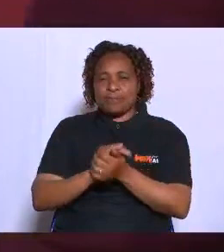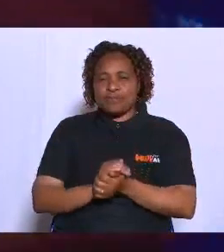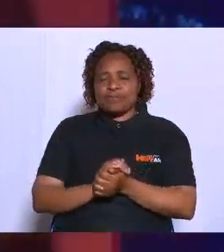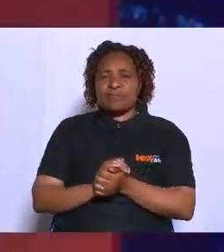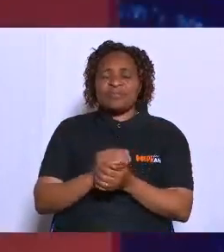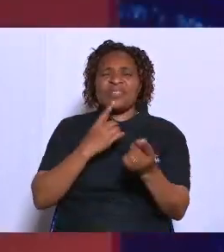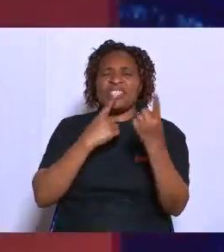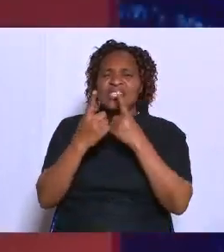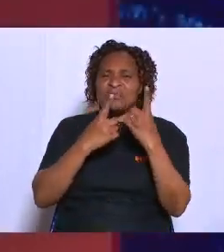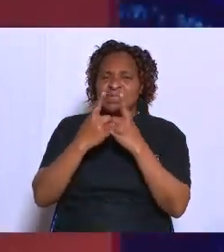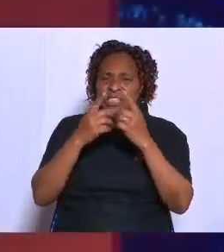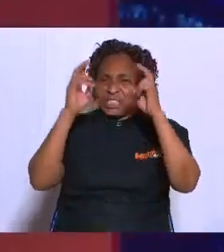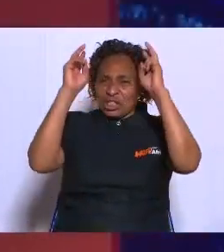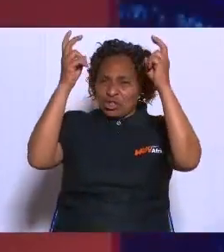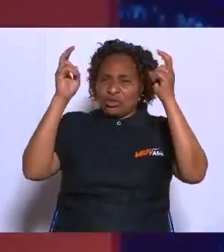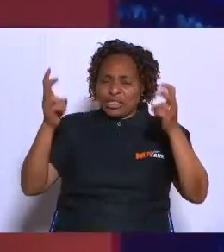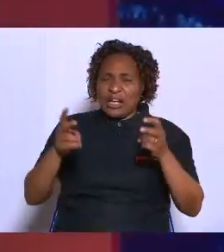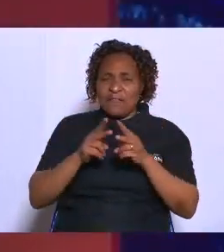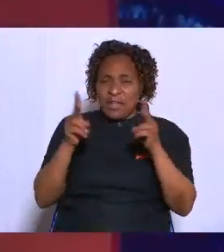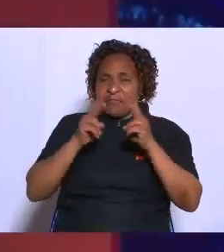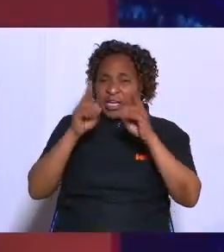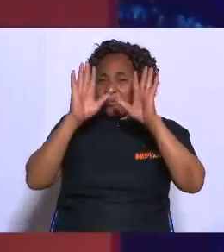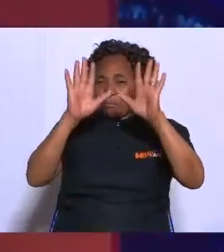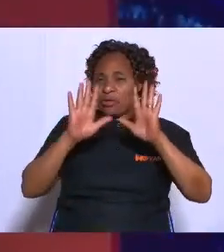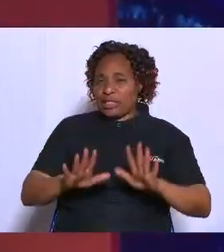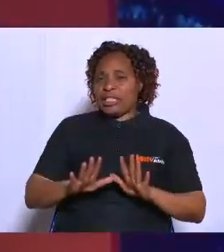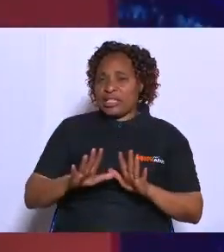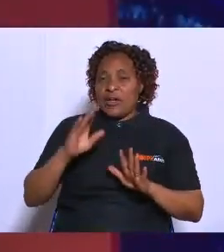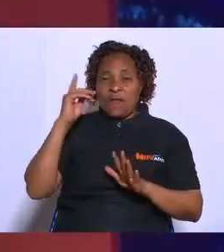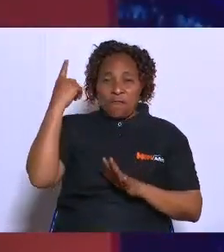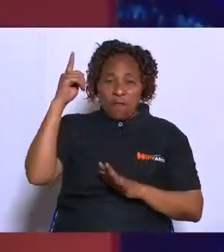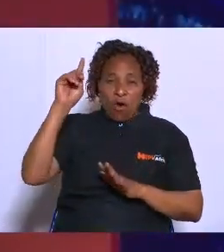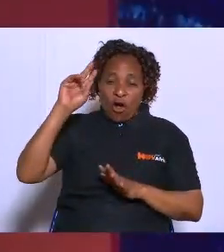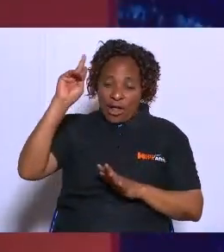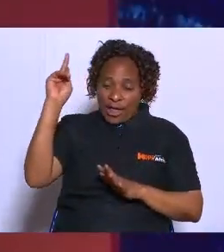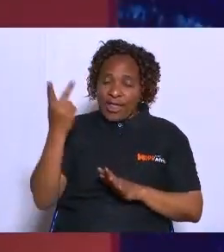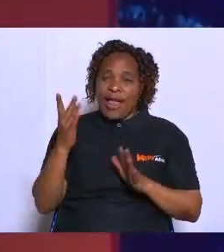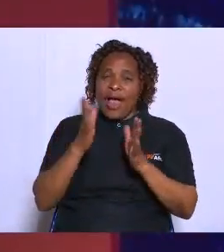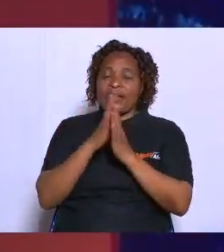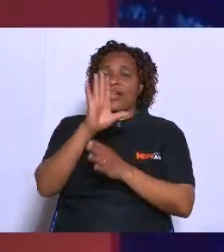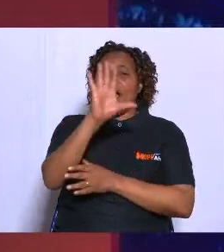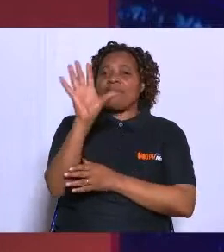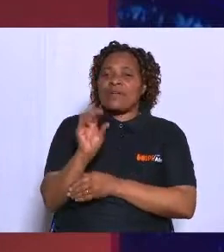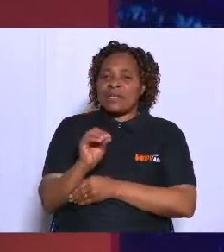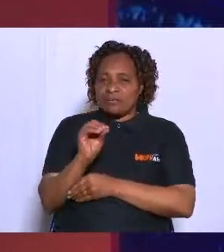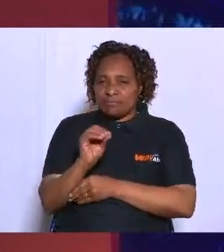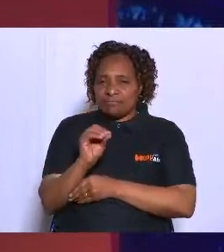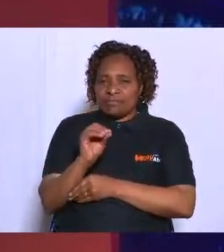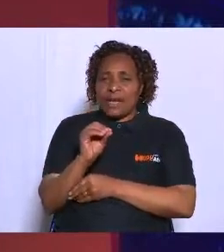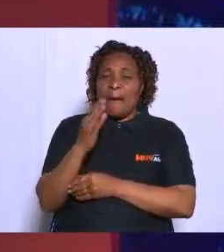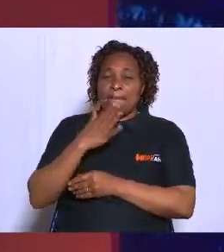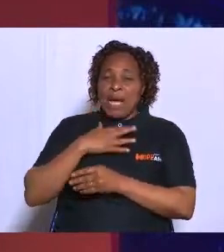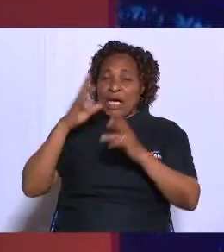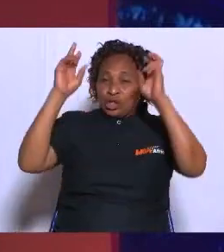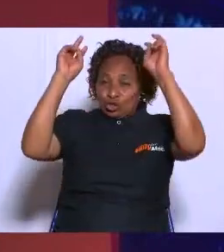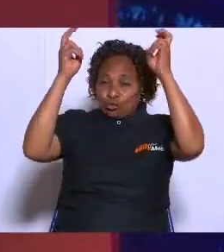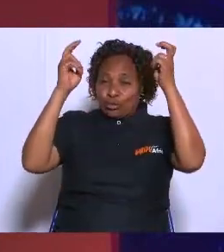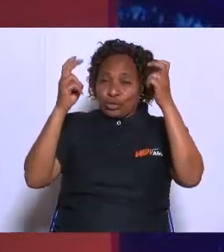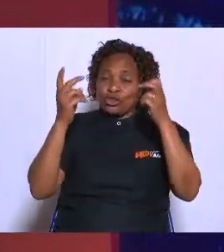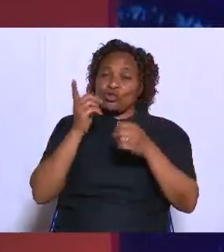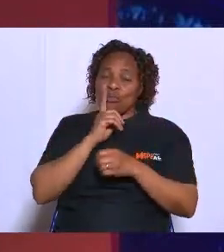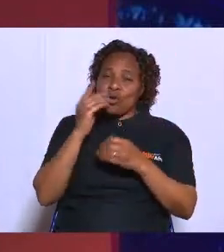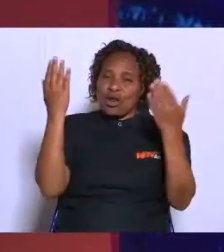I'm going to speak on a topic that's very important for for Kenya and for Africa my topic tomorrow night